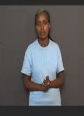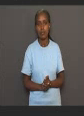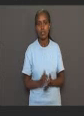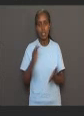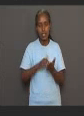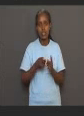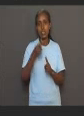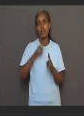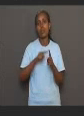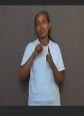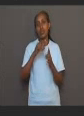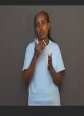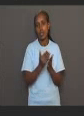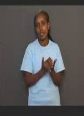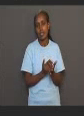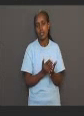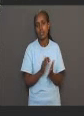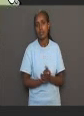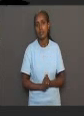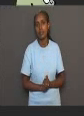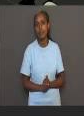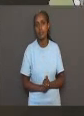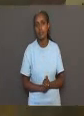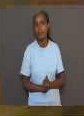Let's get back to our lesson.